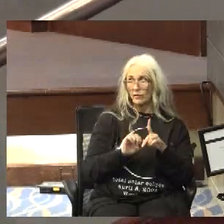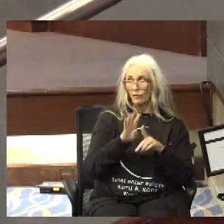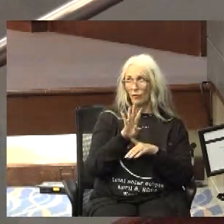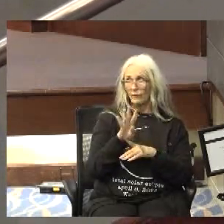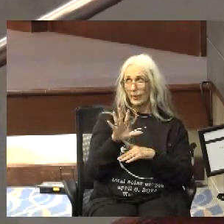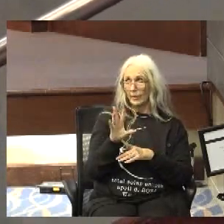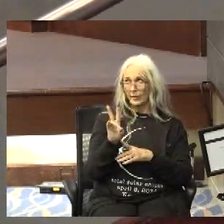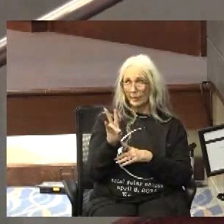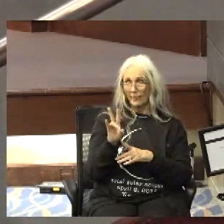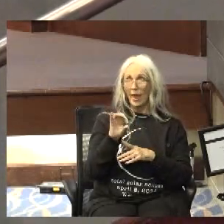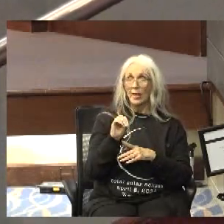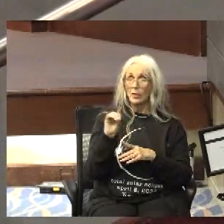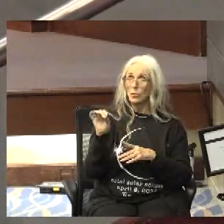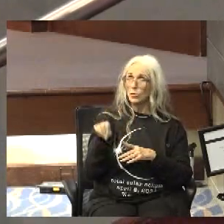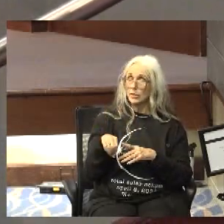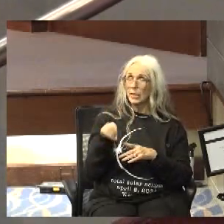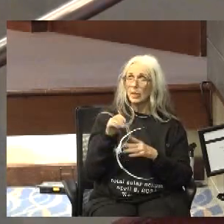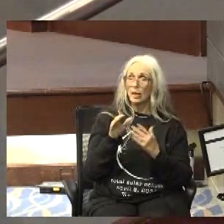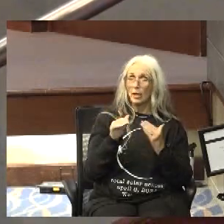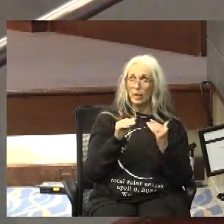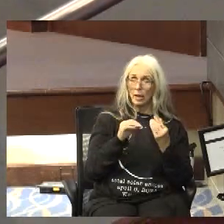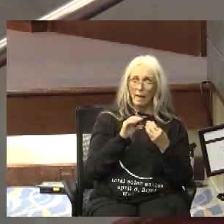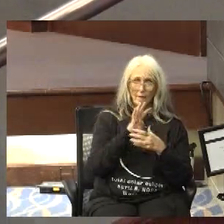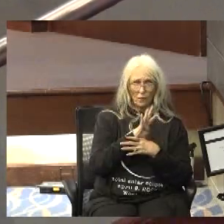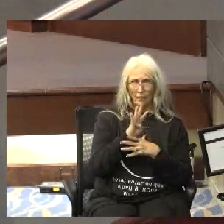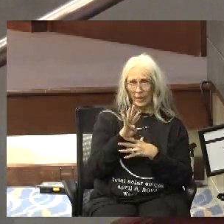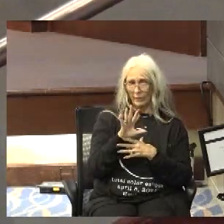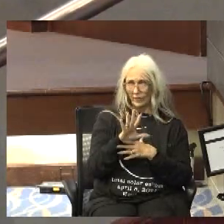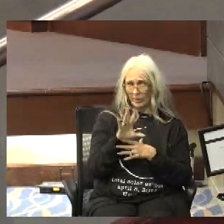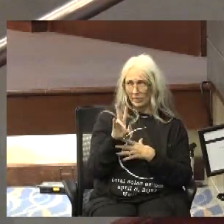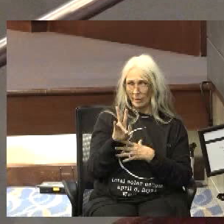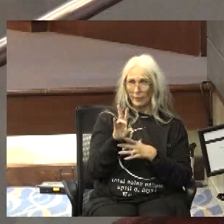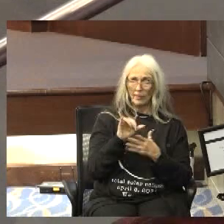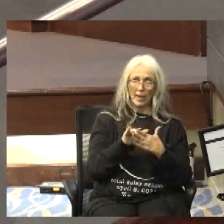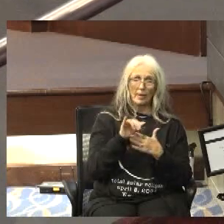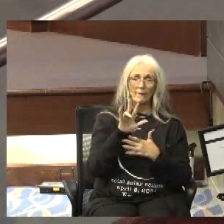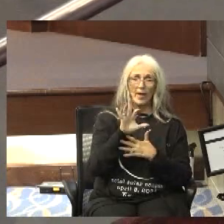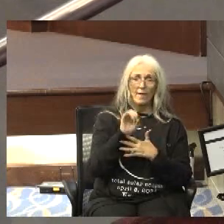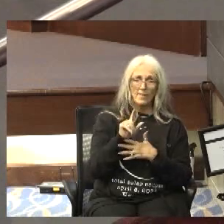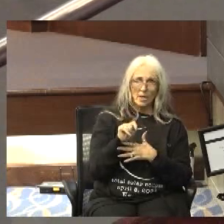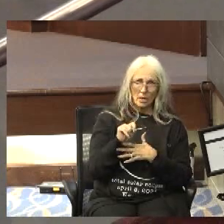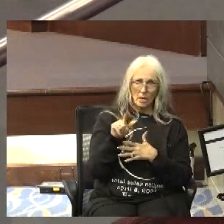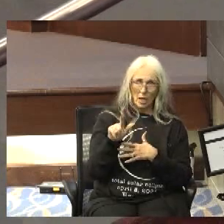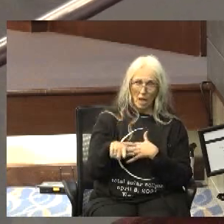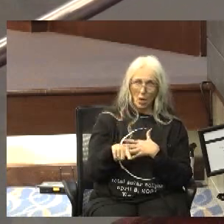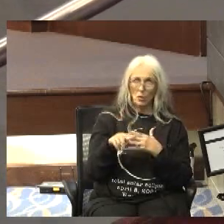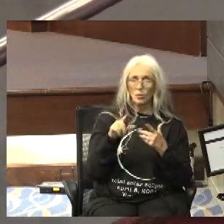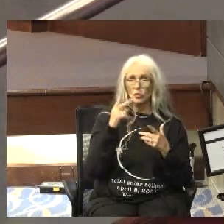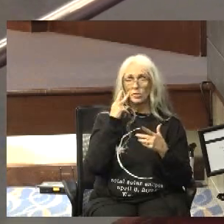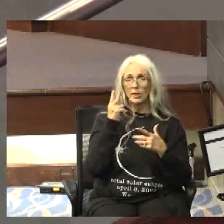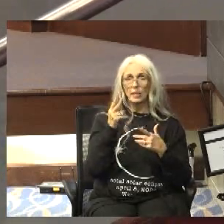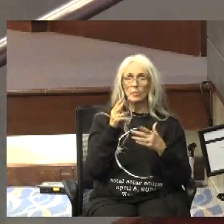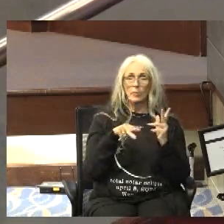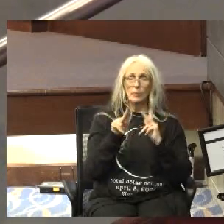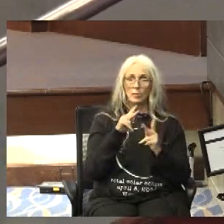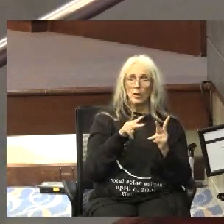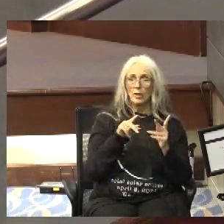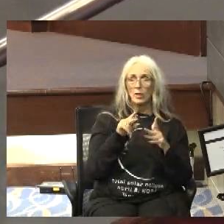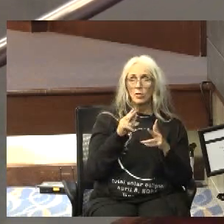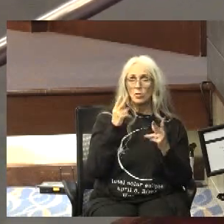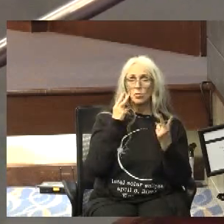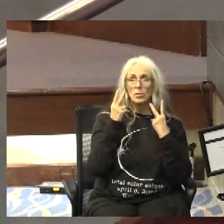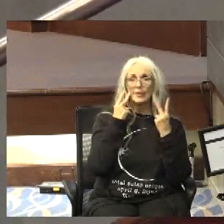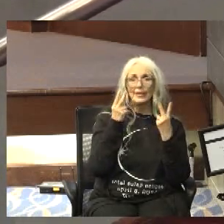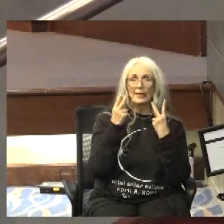80% number. You know, you'll be at 457, you'd see the lake would be about 5 foot low. So you'd start, citizens and others would start